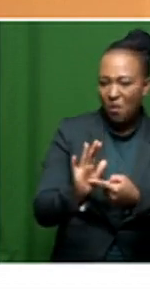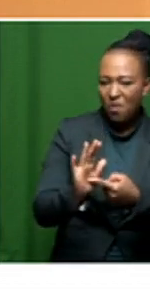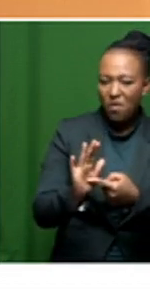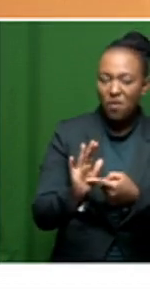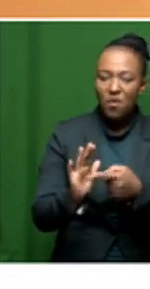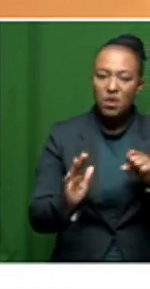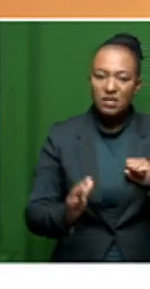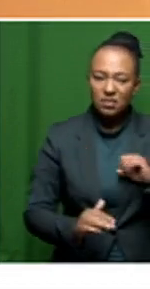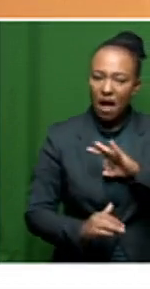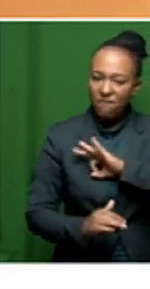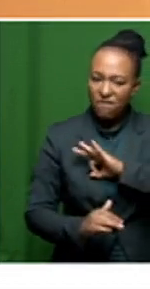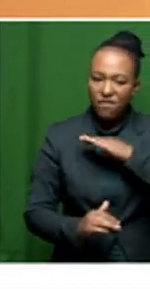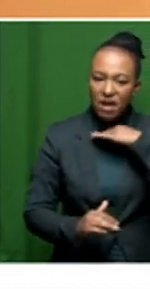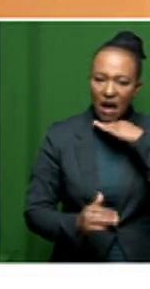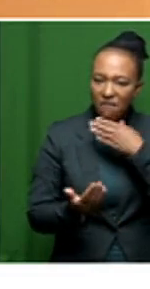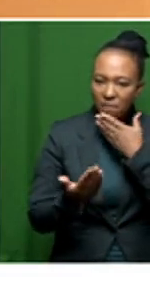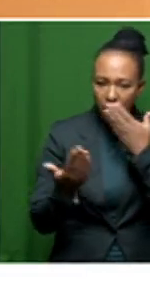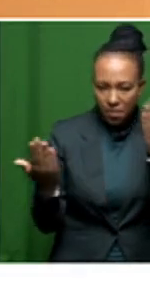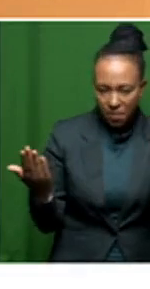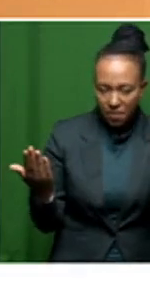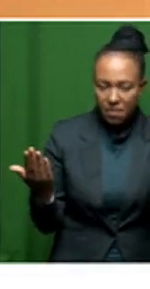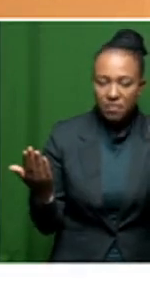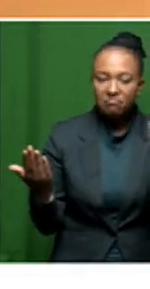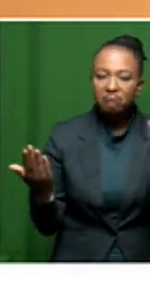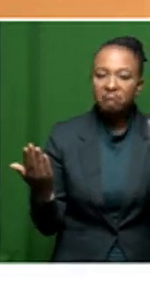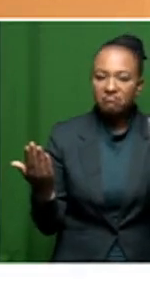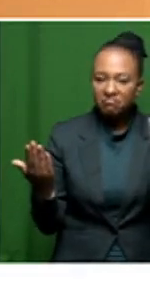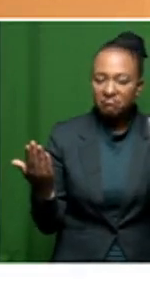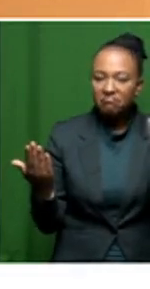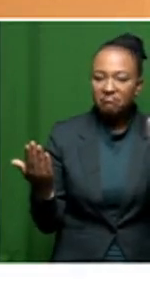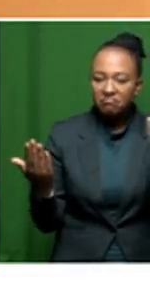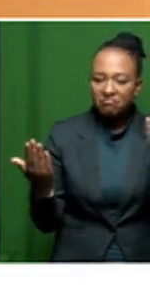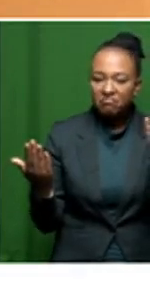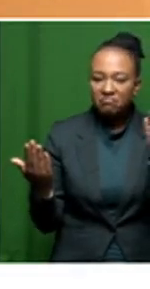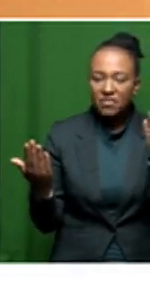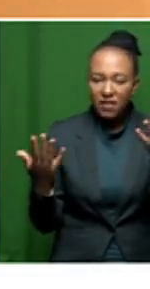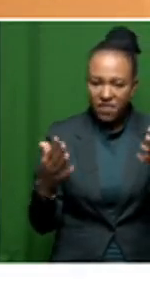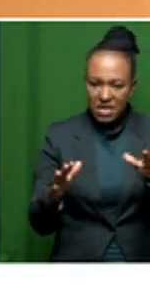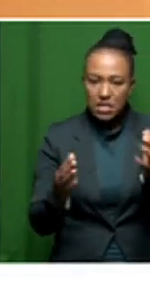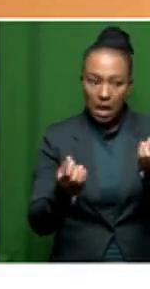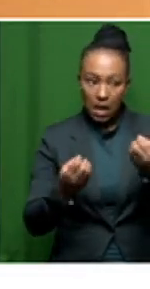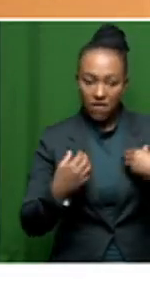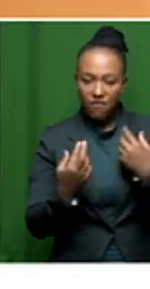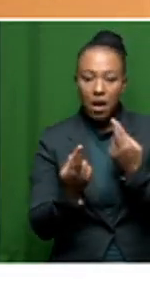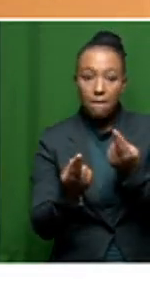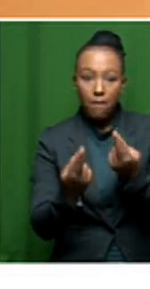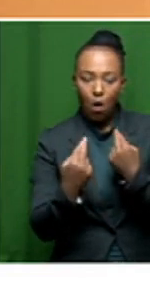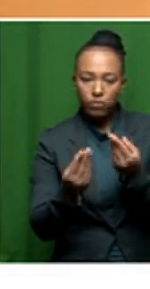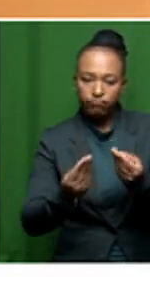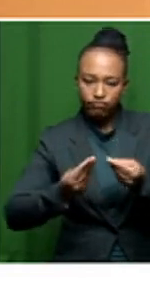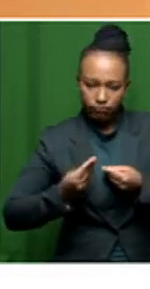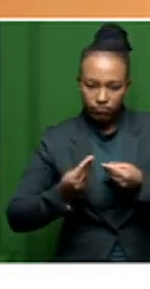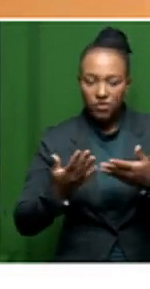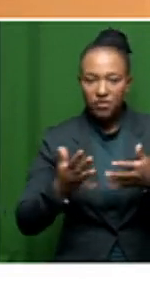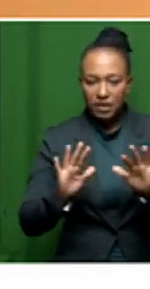shortage of staff. But at the very same time, you got the report that there